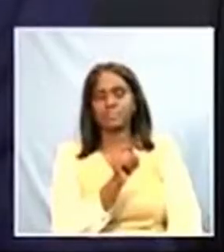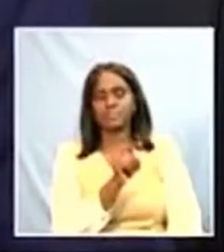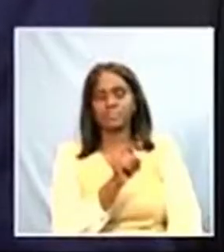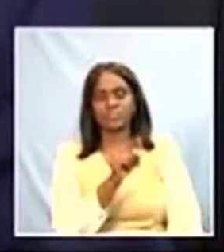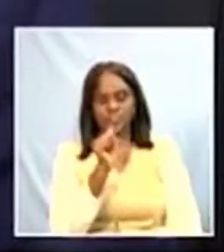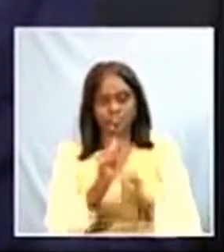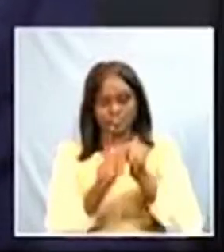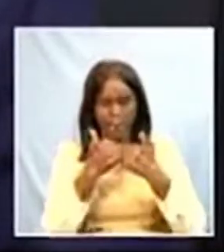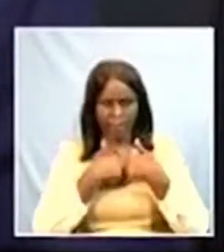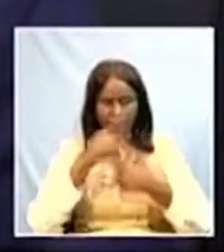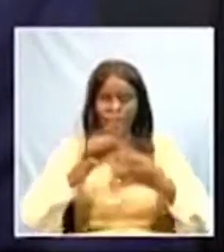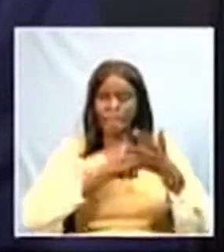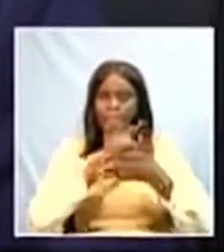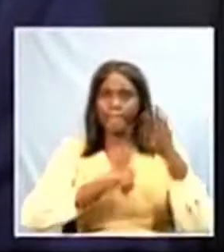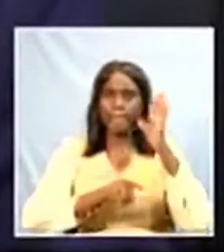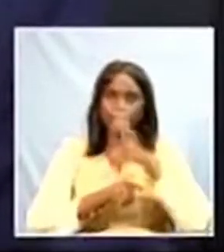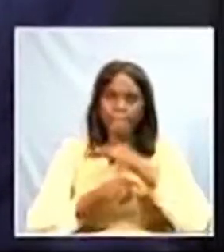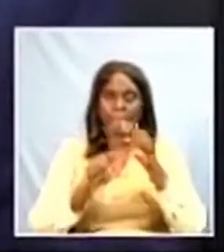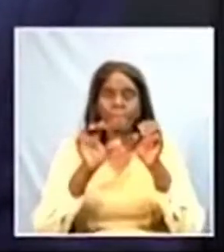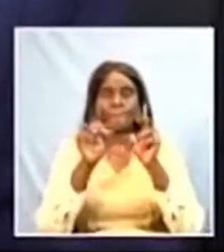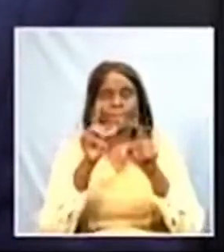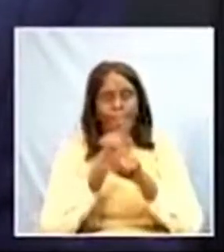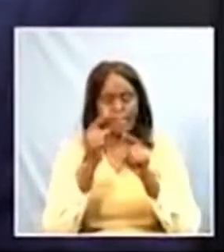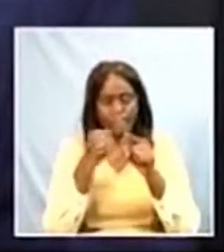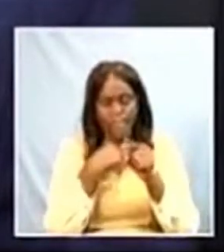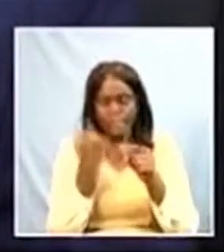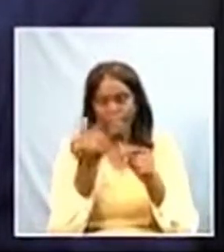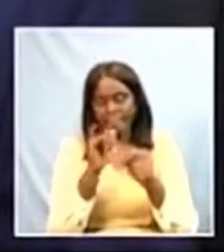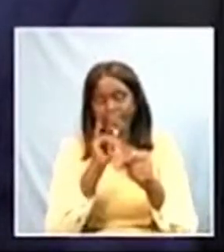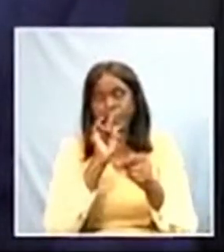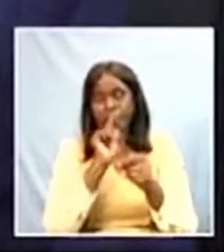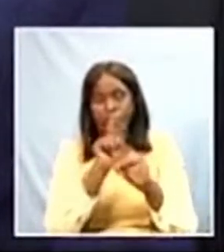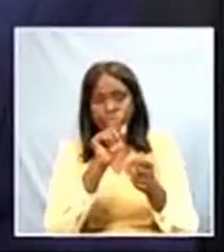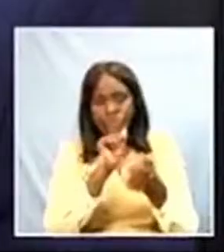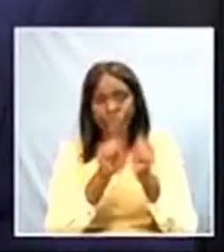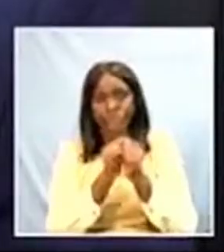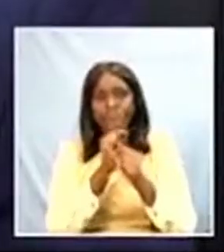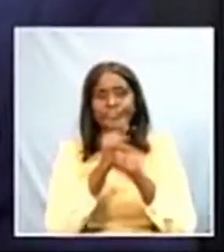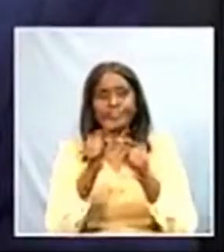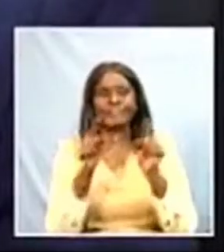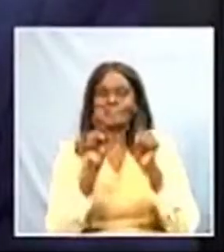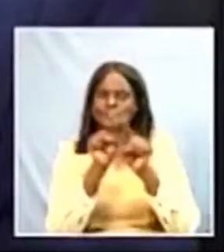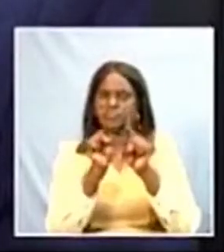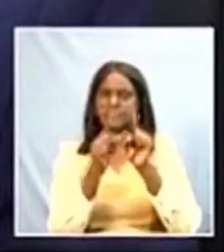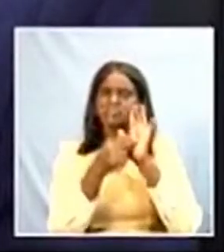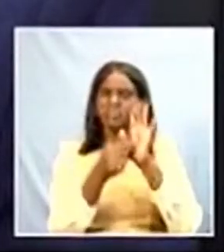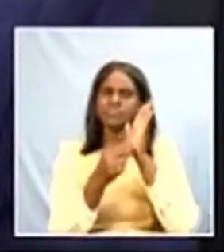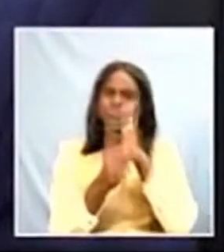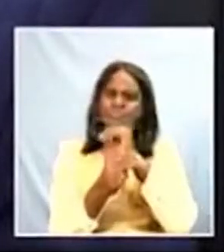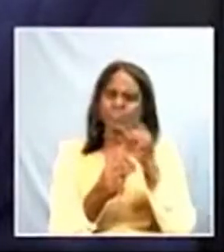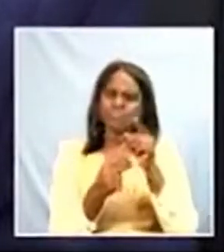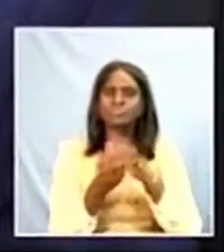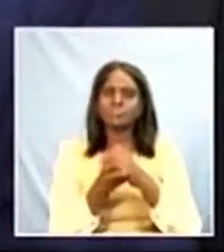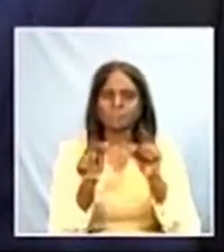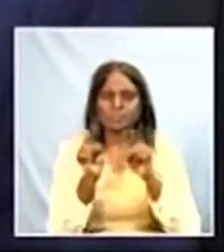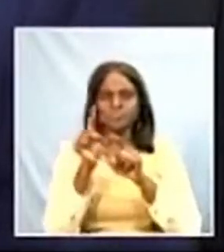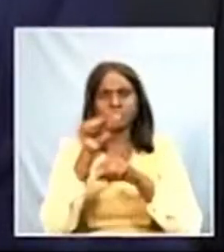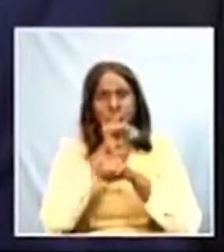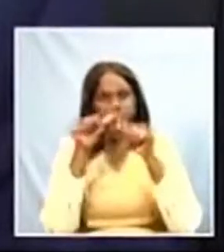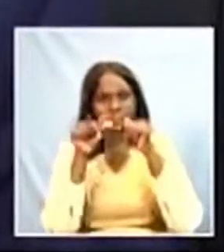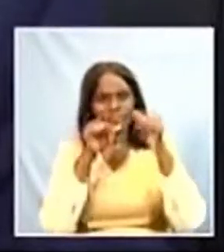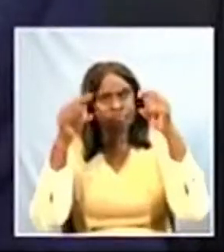that has been terminated. Okay, just because our memories are fresh, we just look at the same agriculture